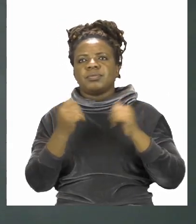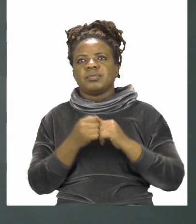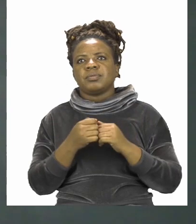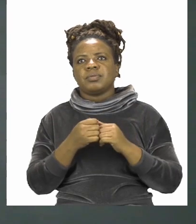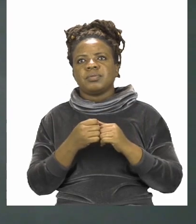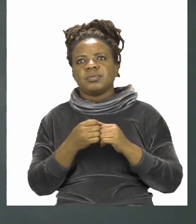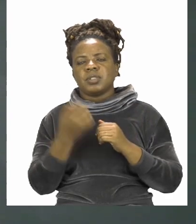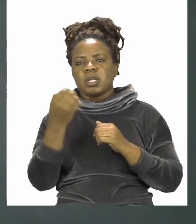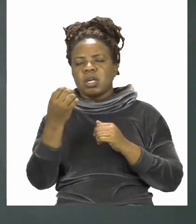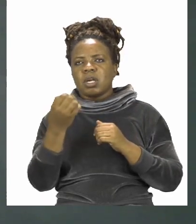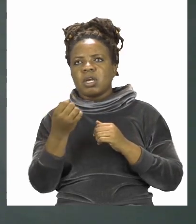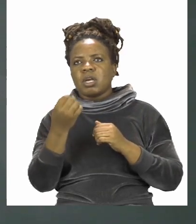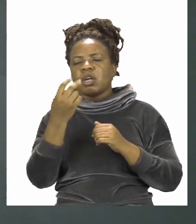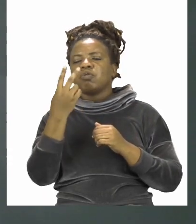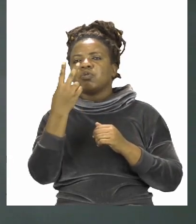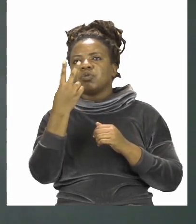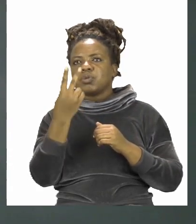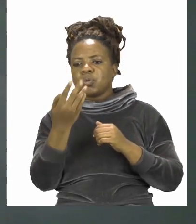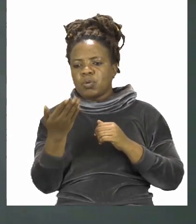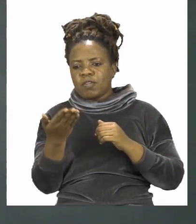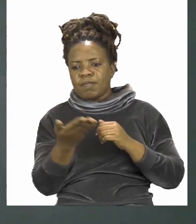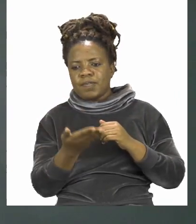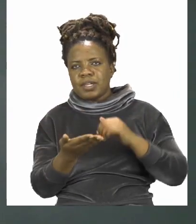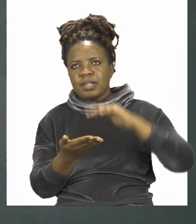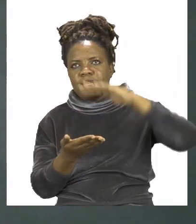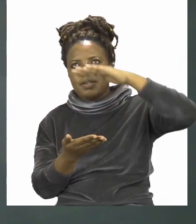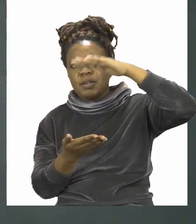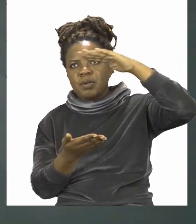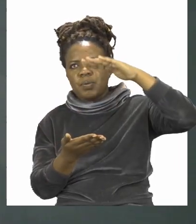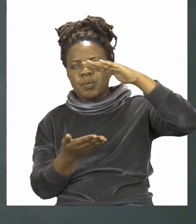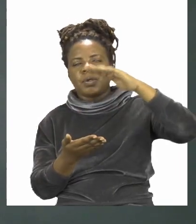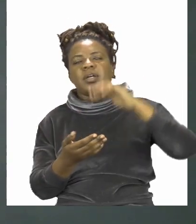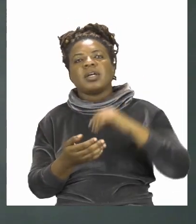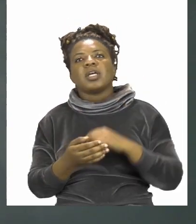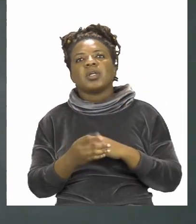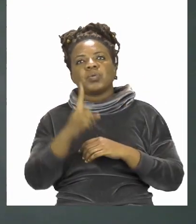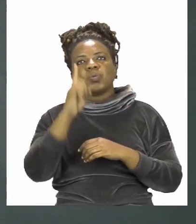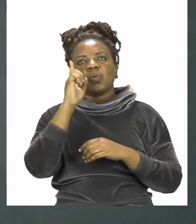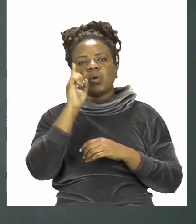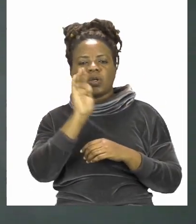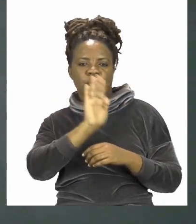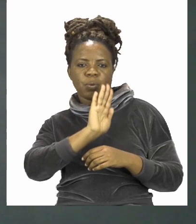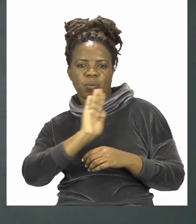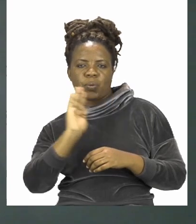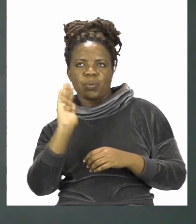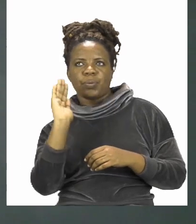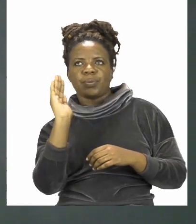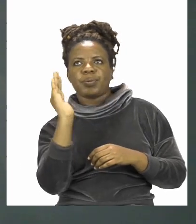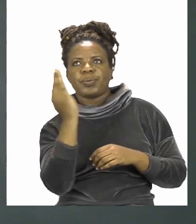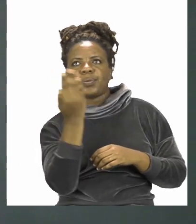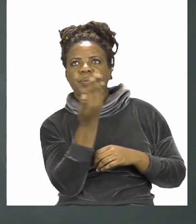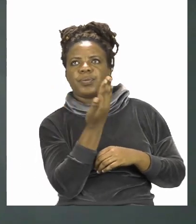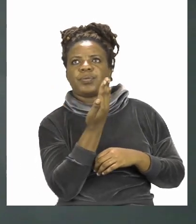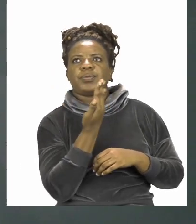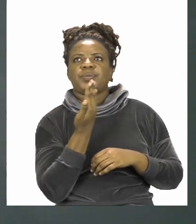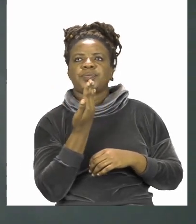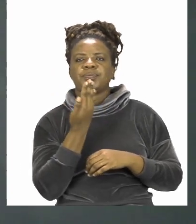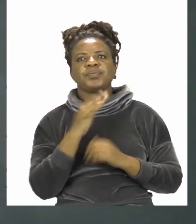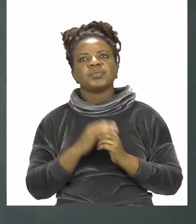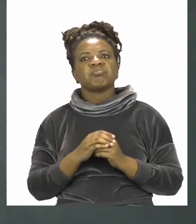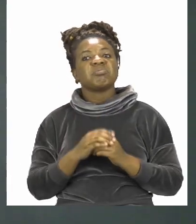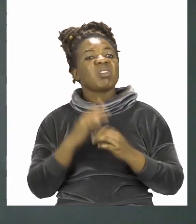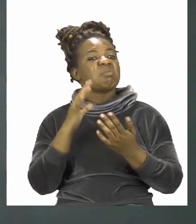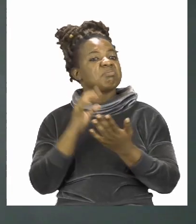flat surfaces and then one round one. You can see many real life things that